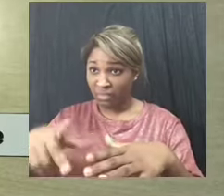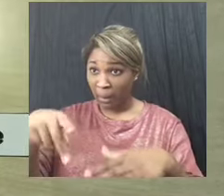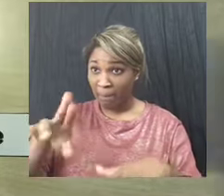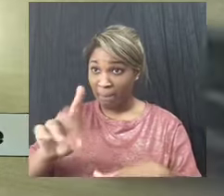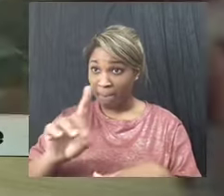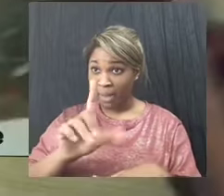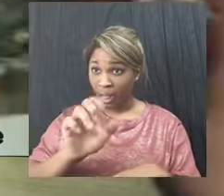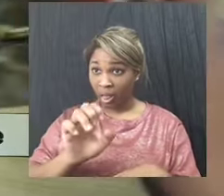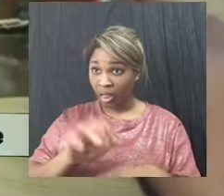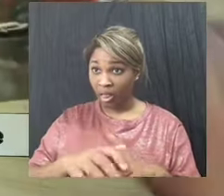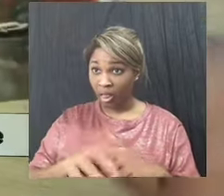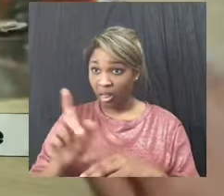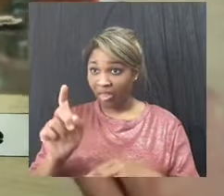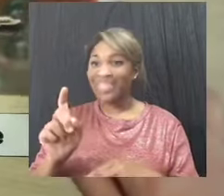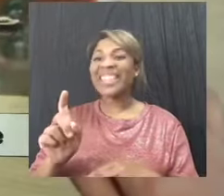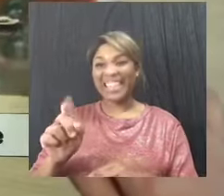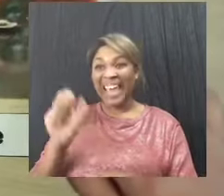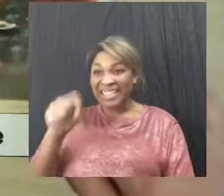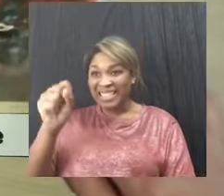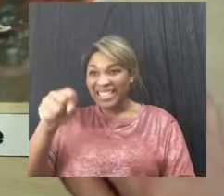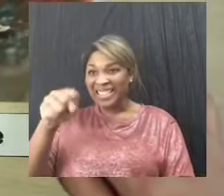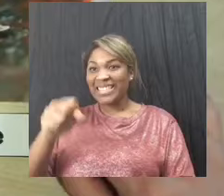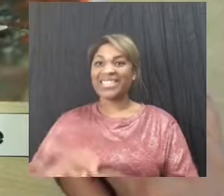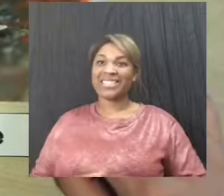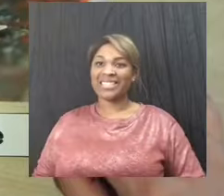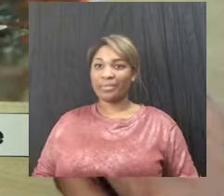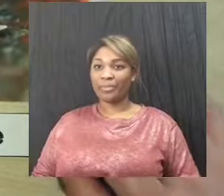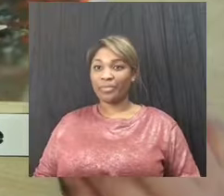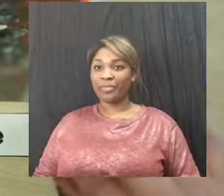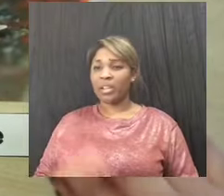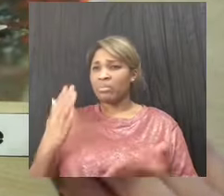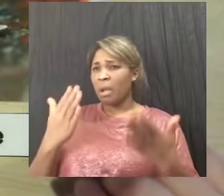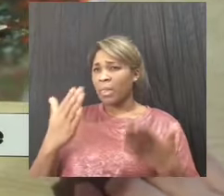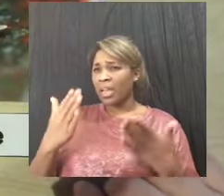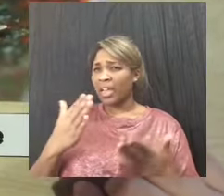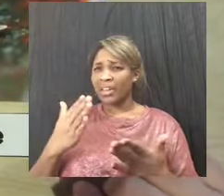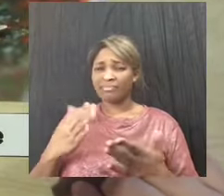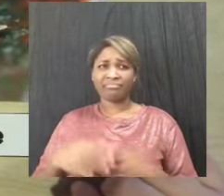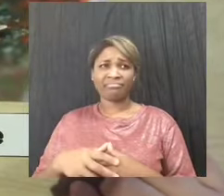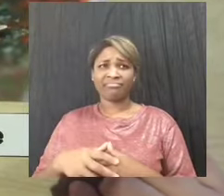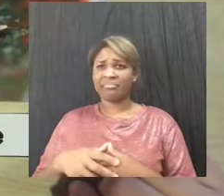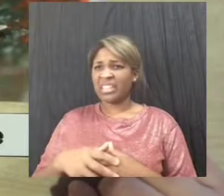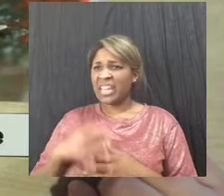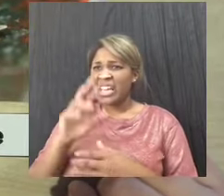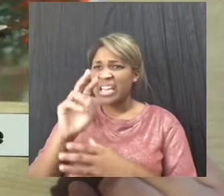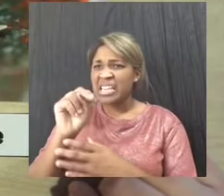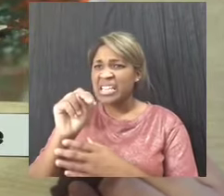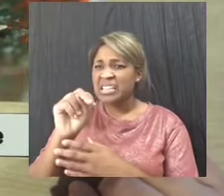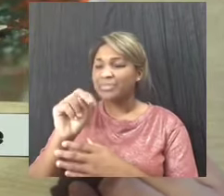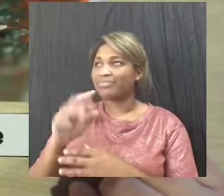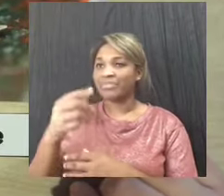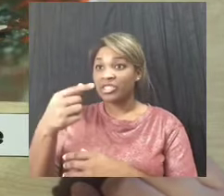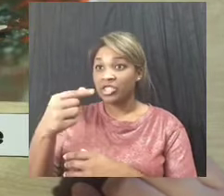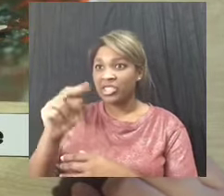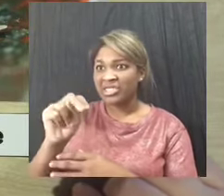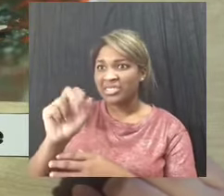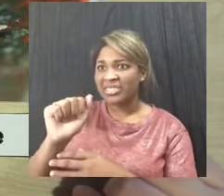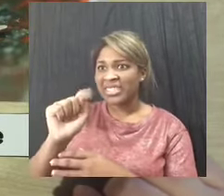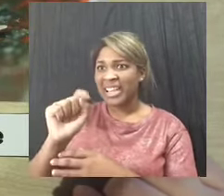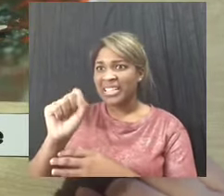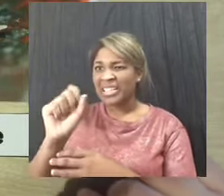The answer is yes. There are probably little gnats, and there are probably